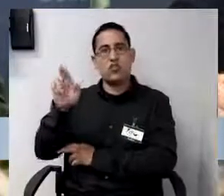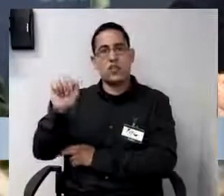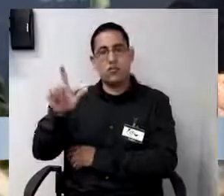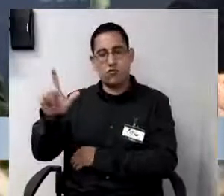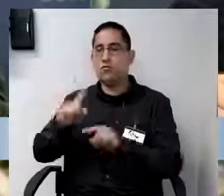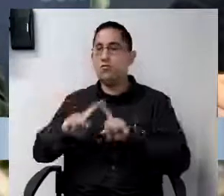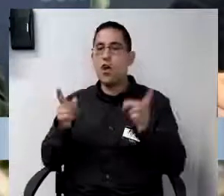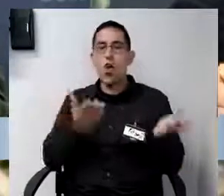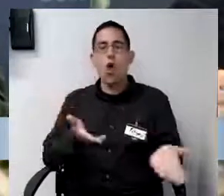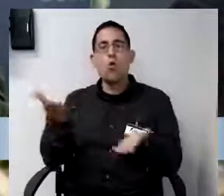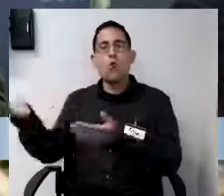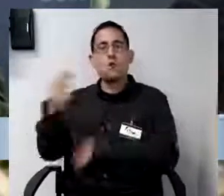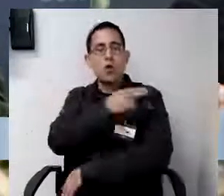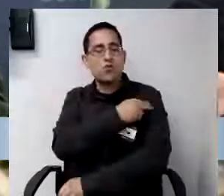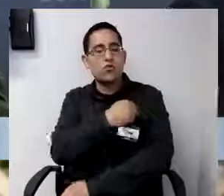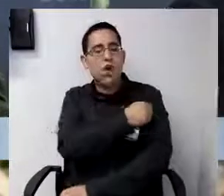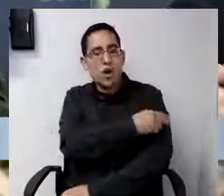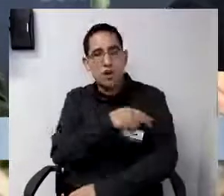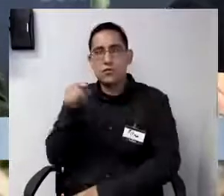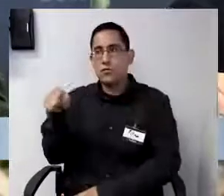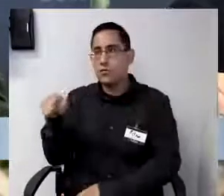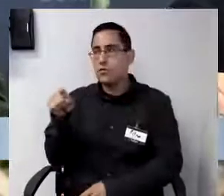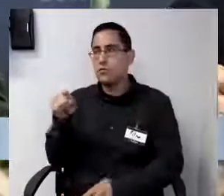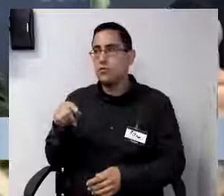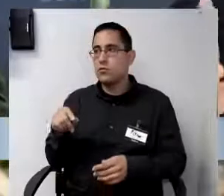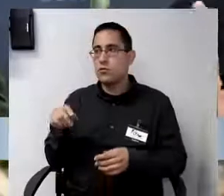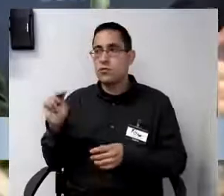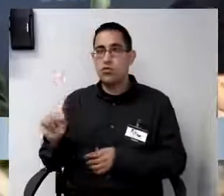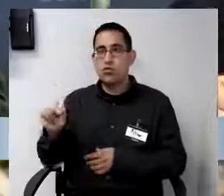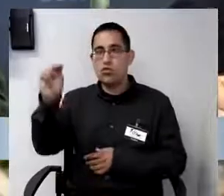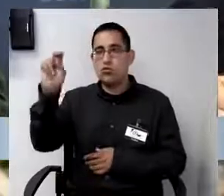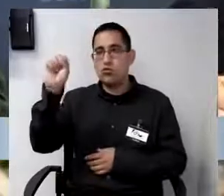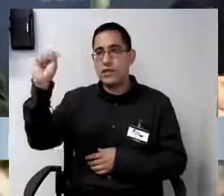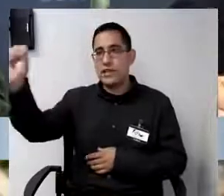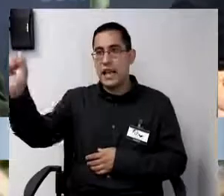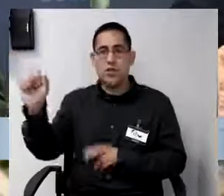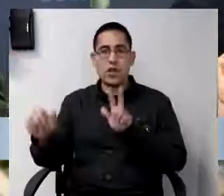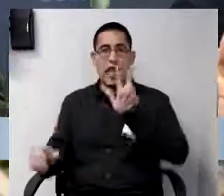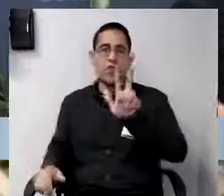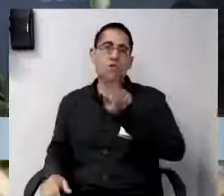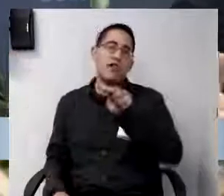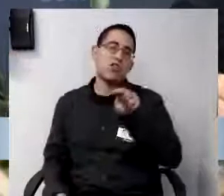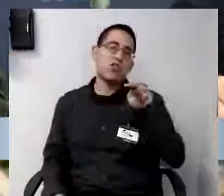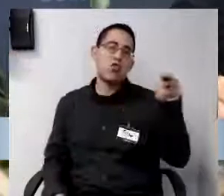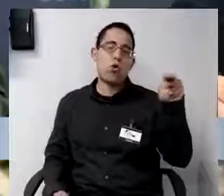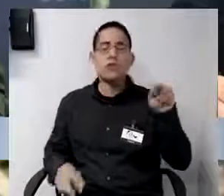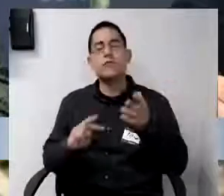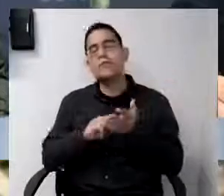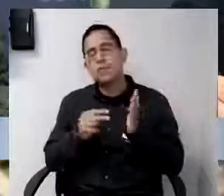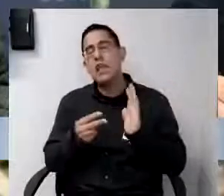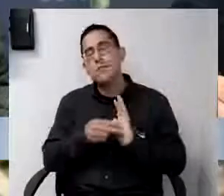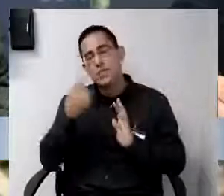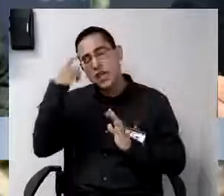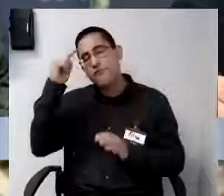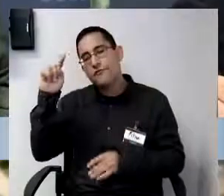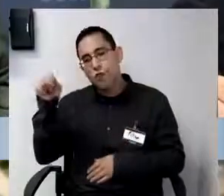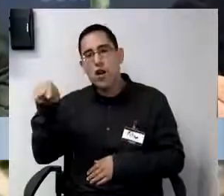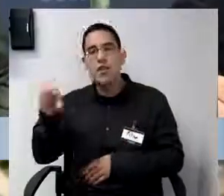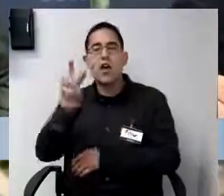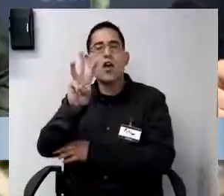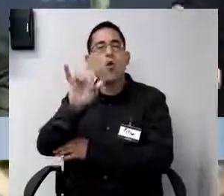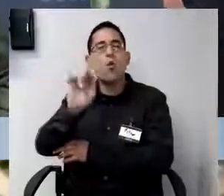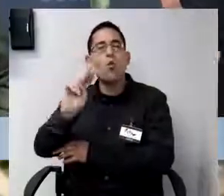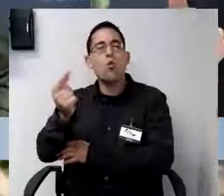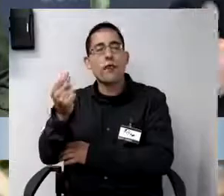ICU and 2 south, 3 north, and he got to meet many of his servicemen and women that are by the